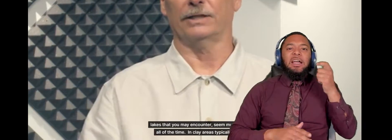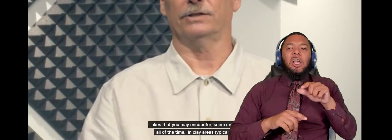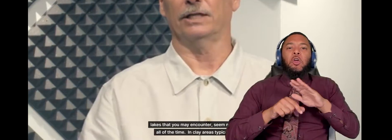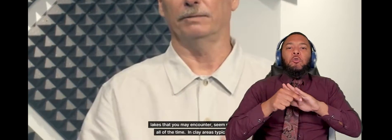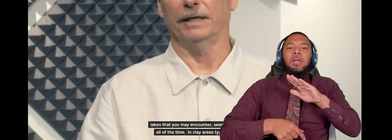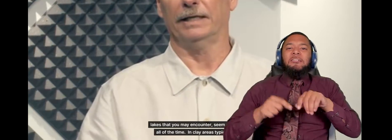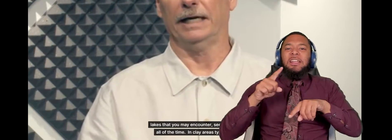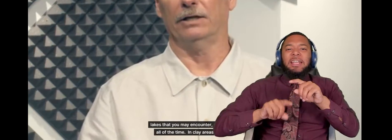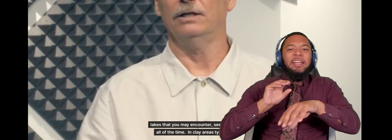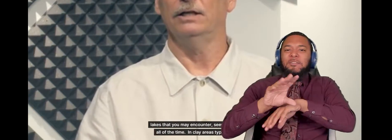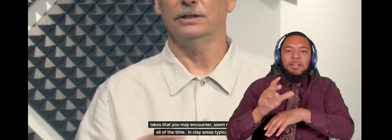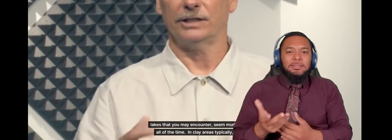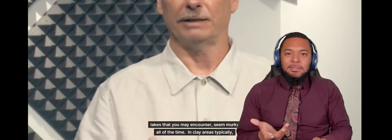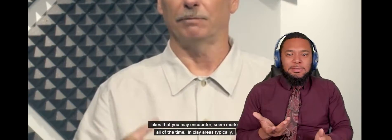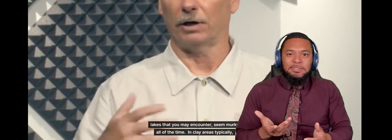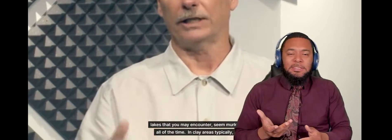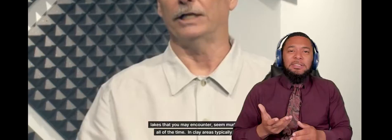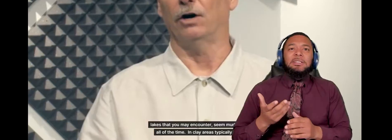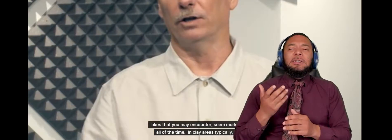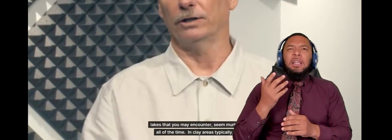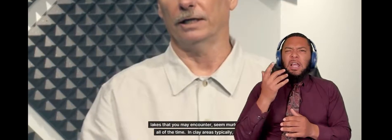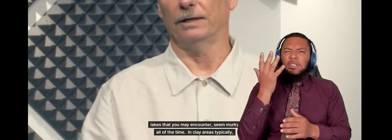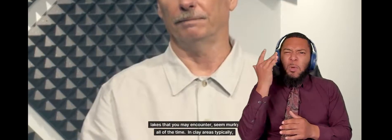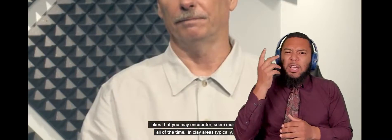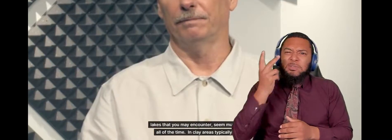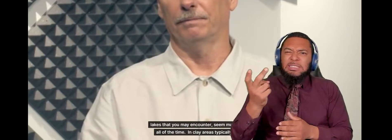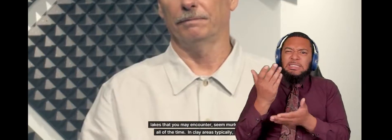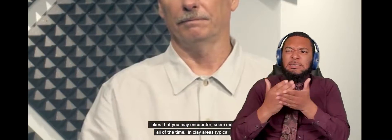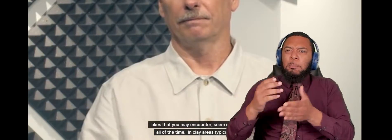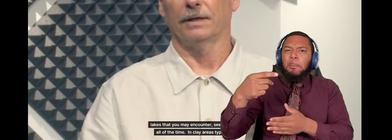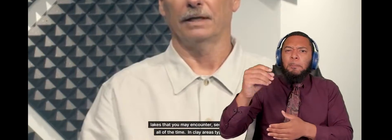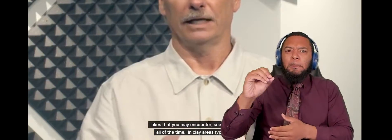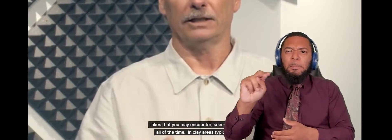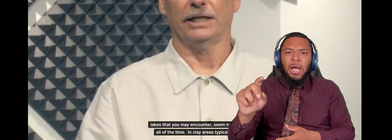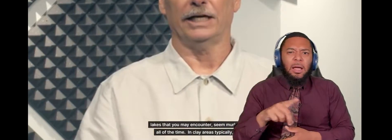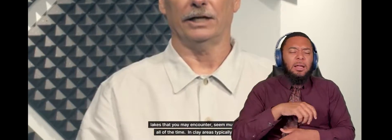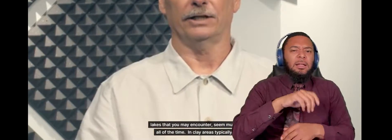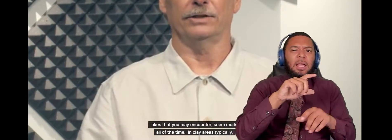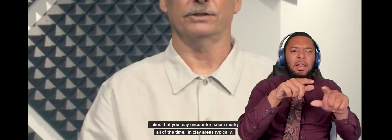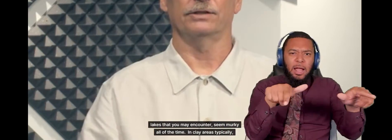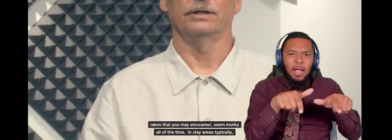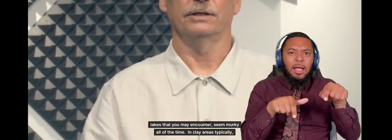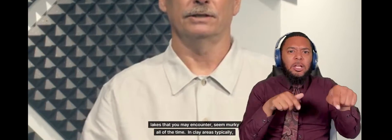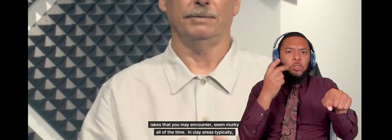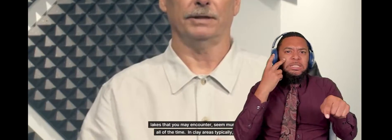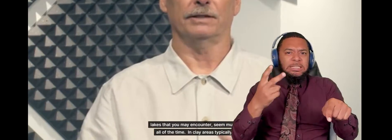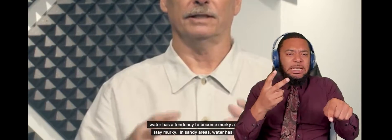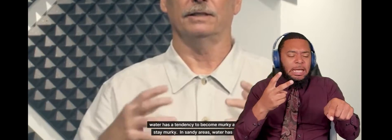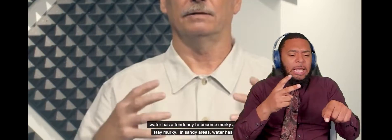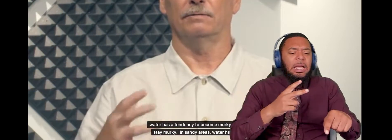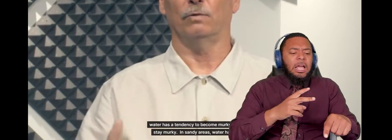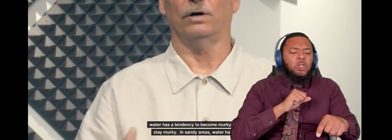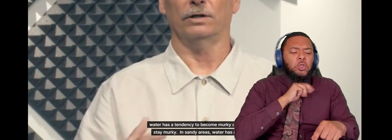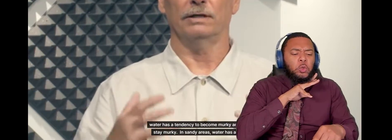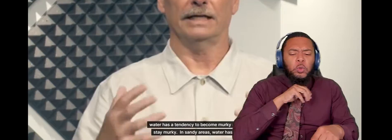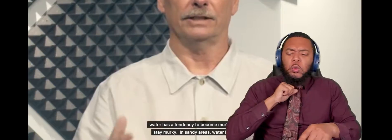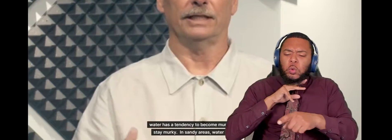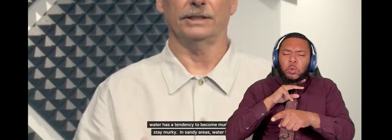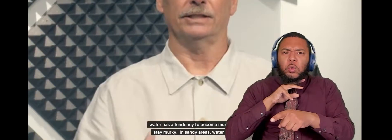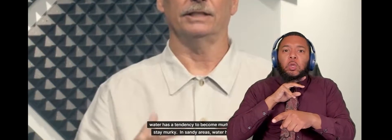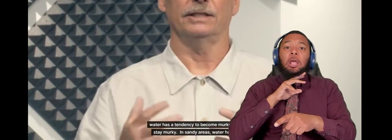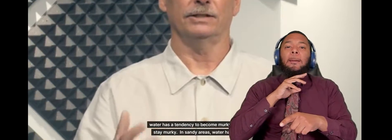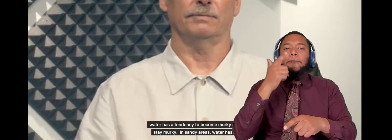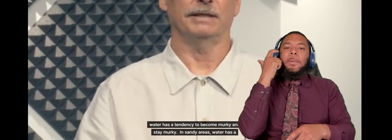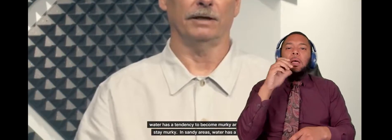ponds and lakes that you may encounter seem murky all the time. In clay areas, typically, water has